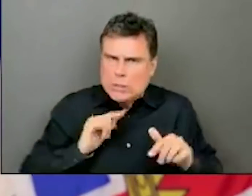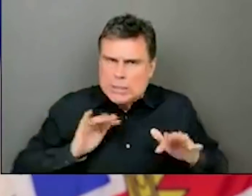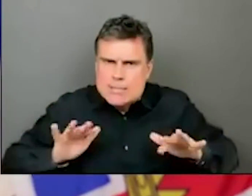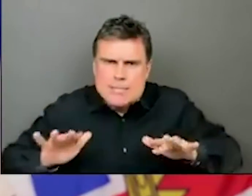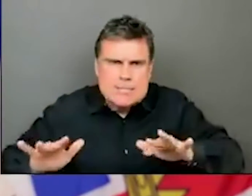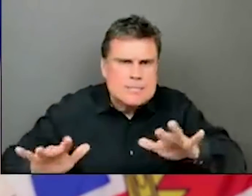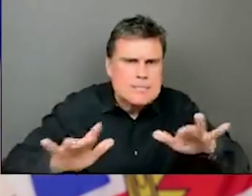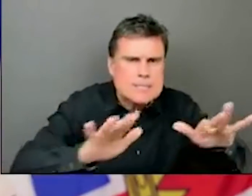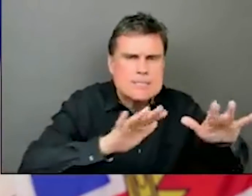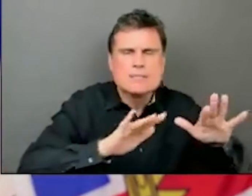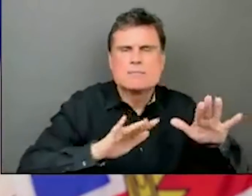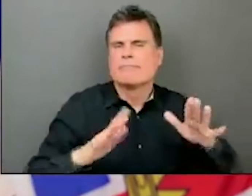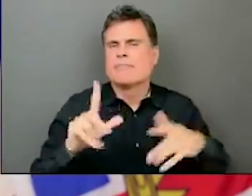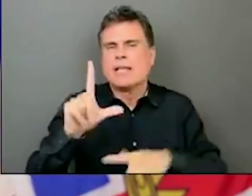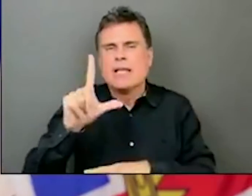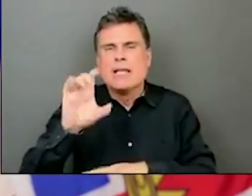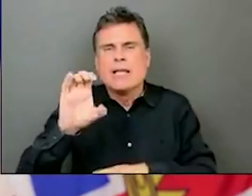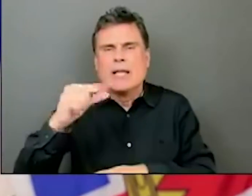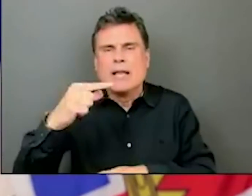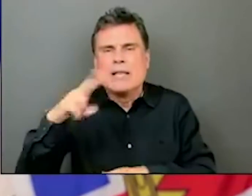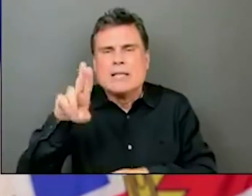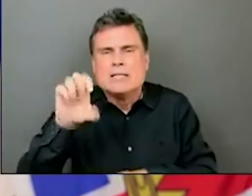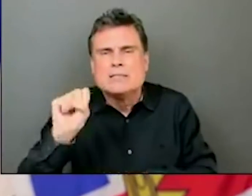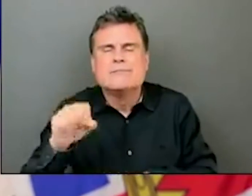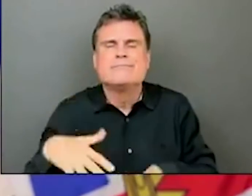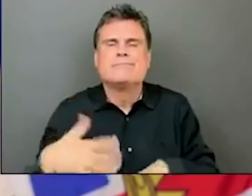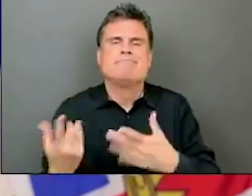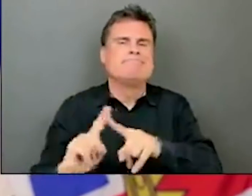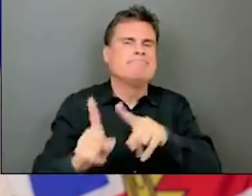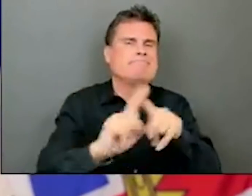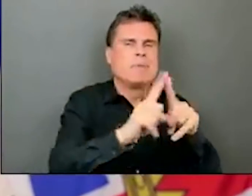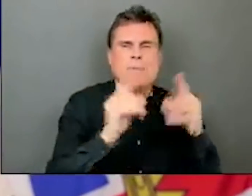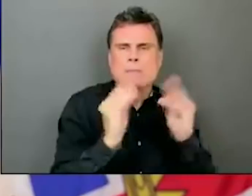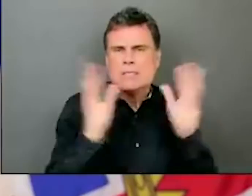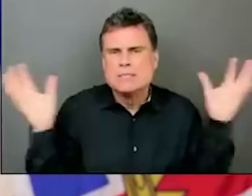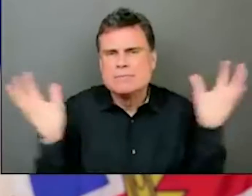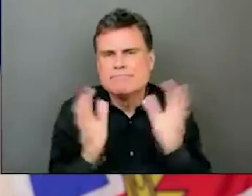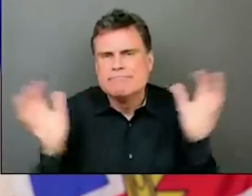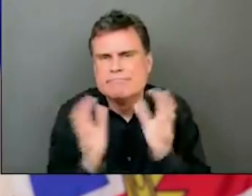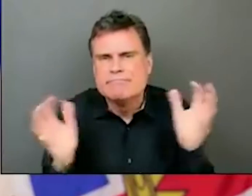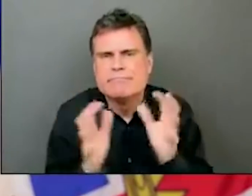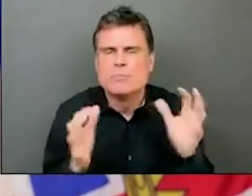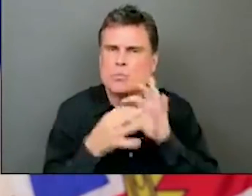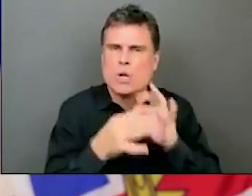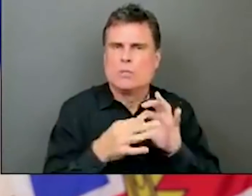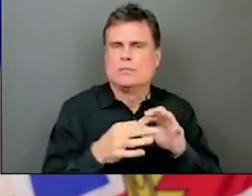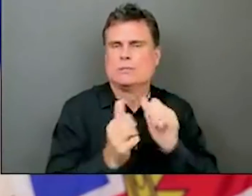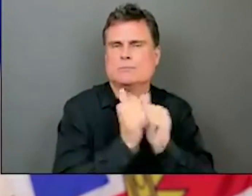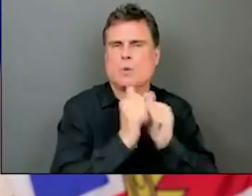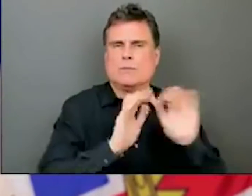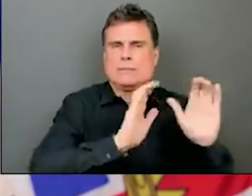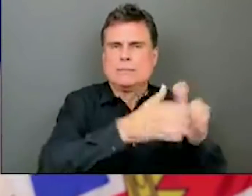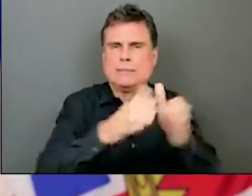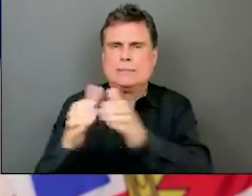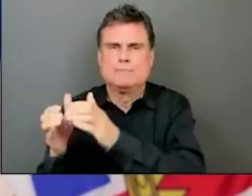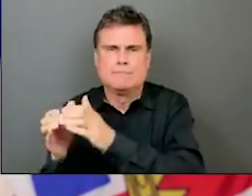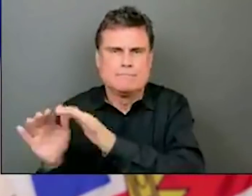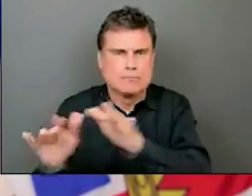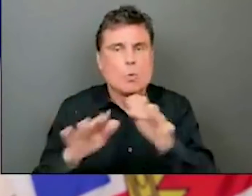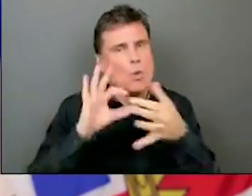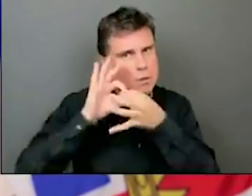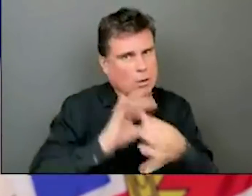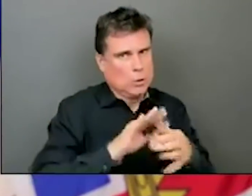are out there with all of the leagues. We've worked together a lot through this pandemic. We meet regularly with the multiple sports